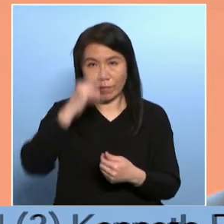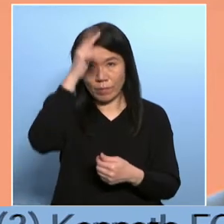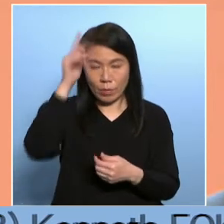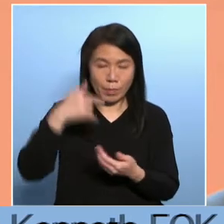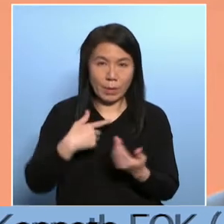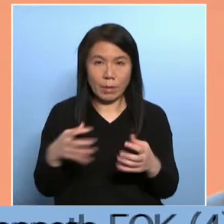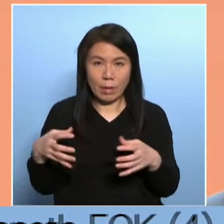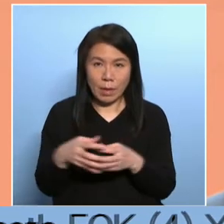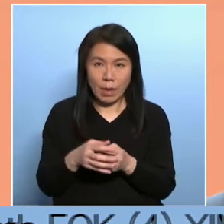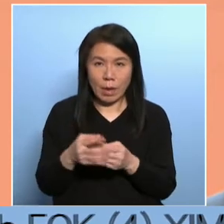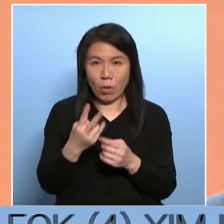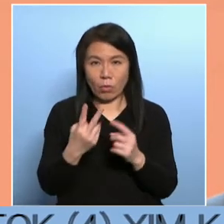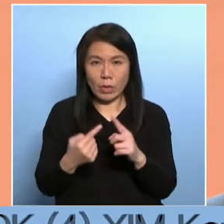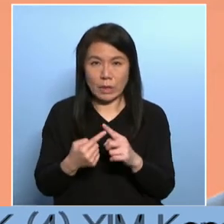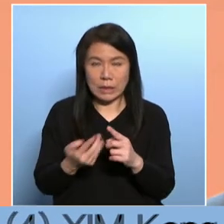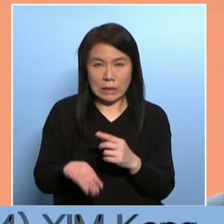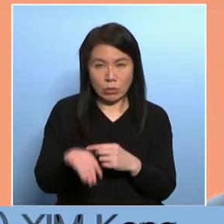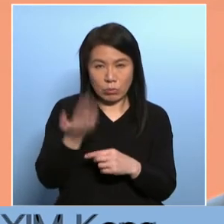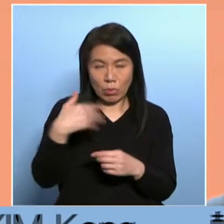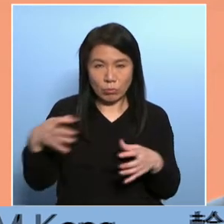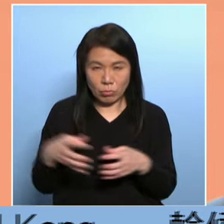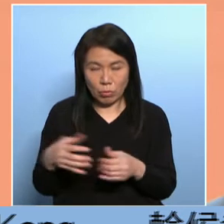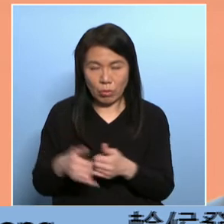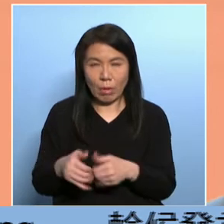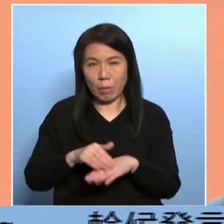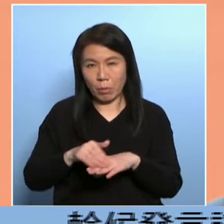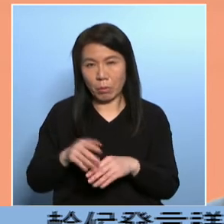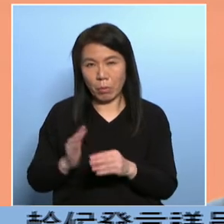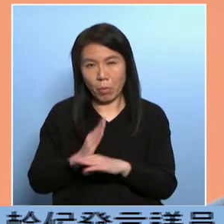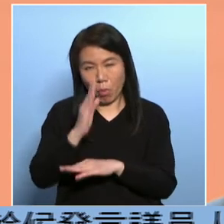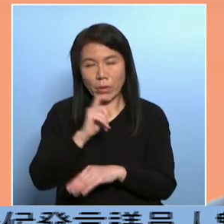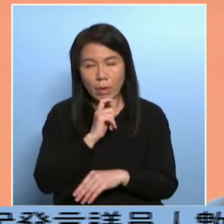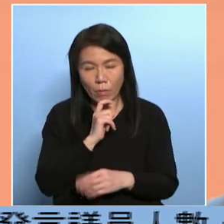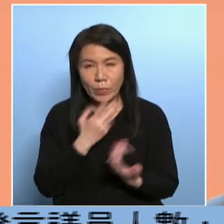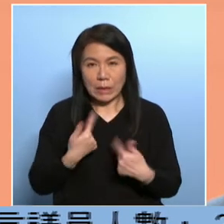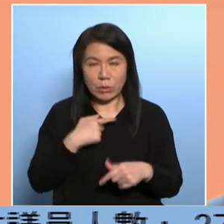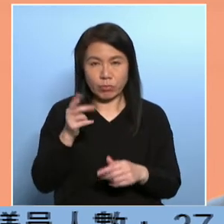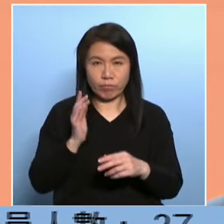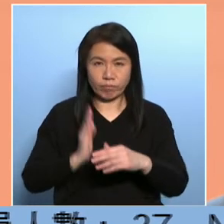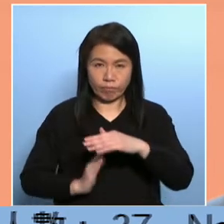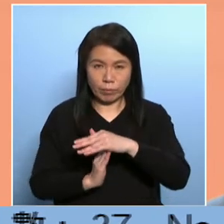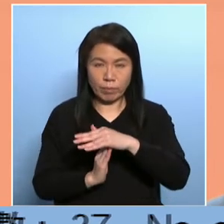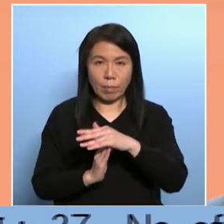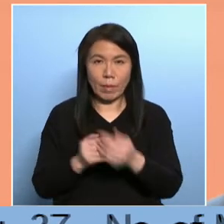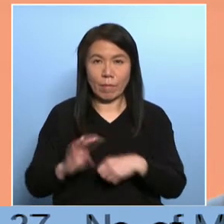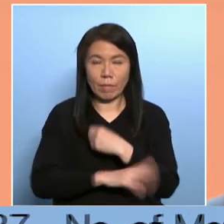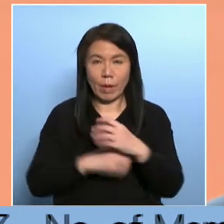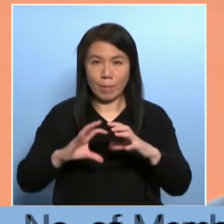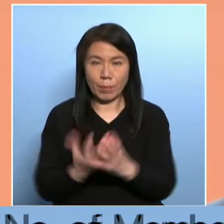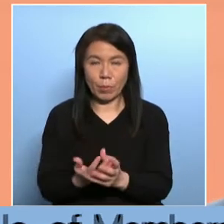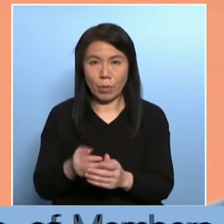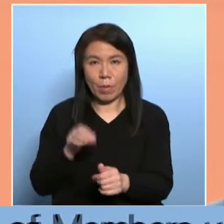hospitals. Well, during weekends and holidays, we have seen many people gathering in groups of more than